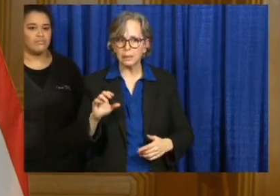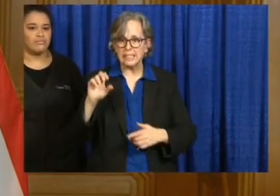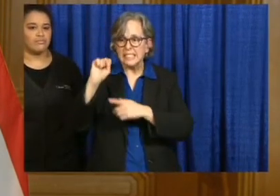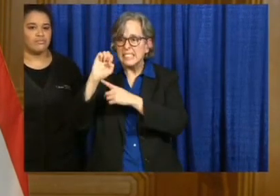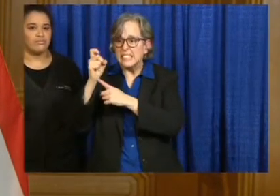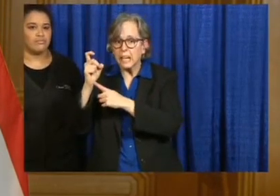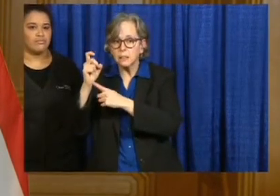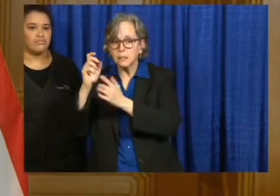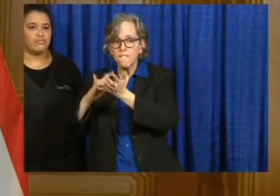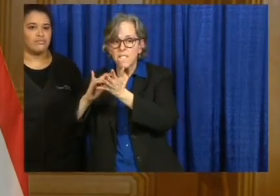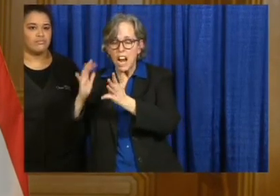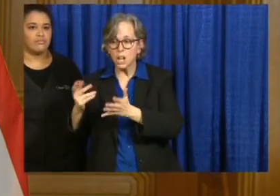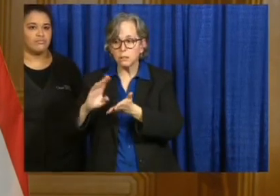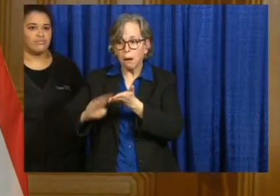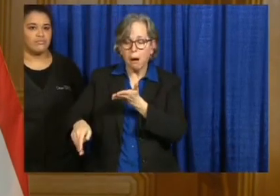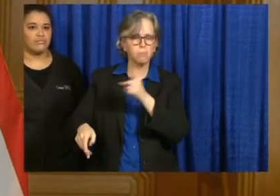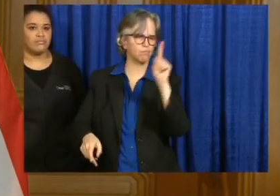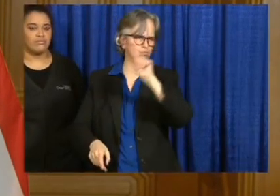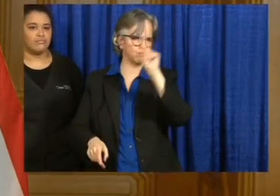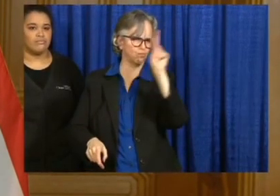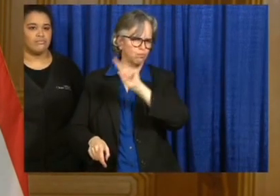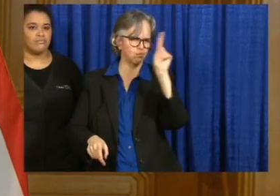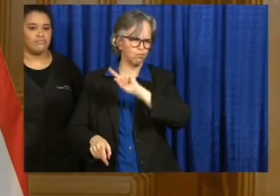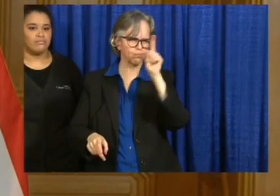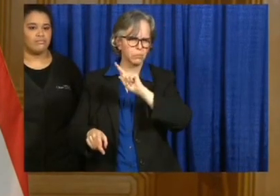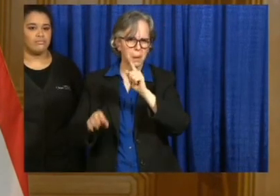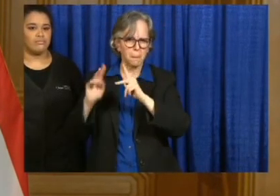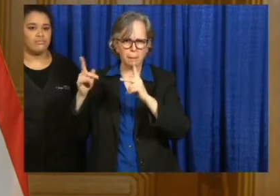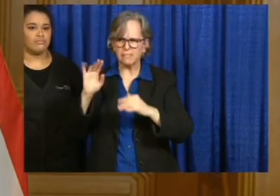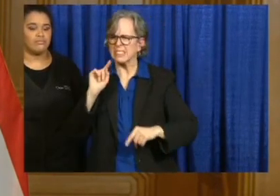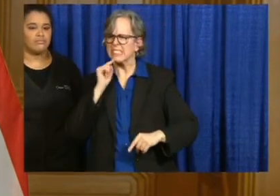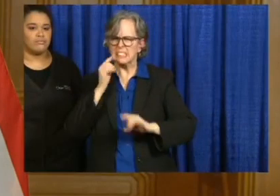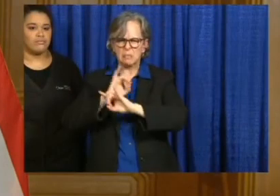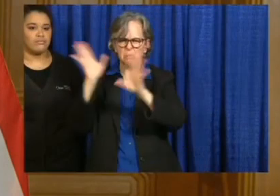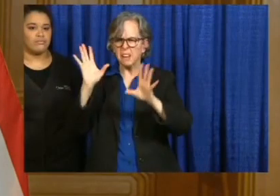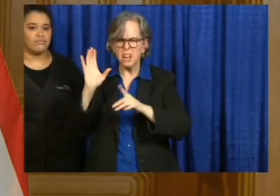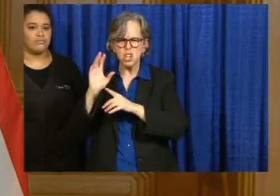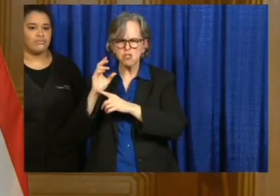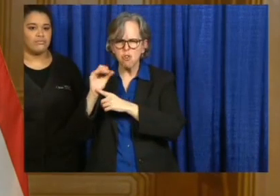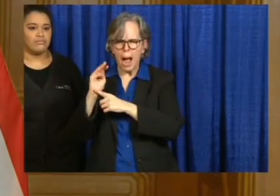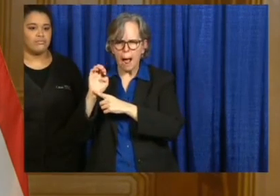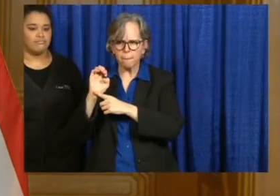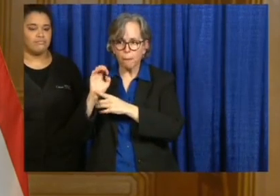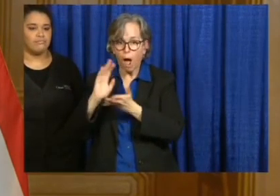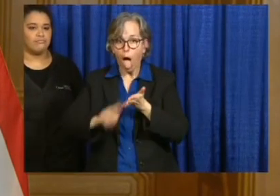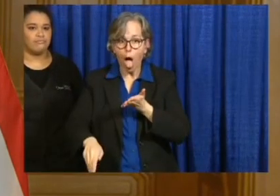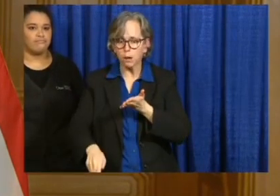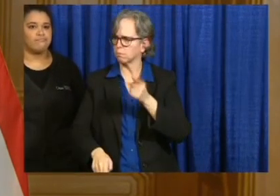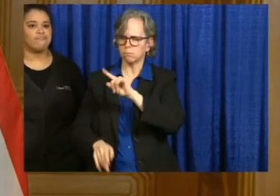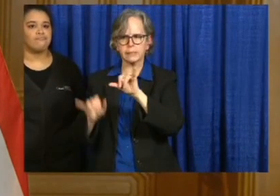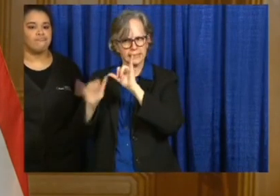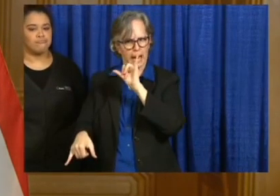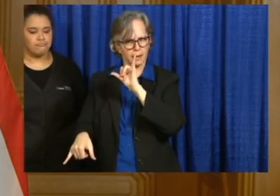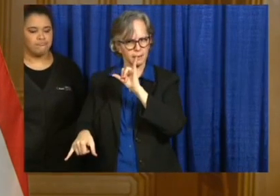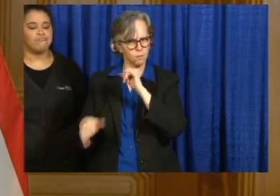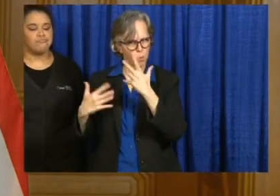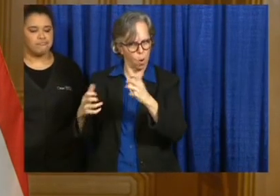and people who are in there for very, very serious crimes. Thank you.